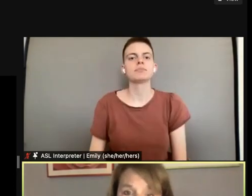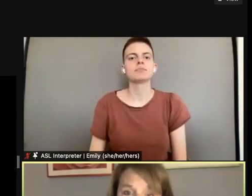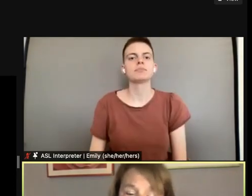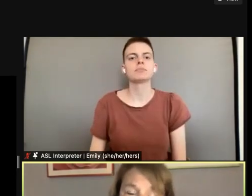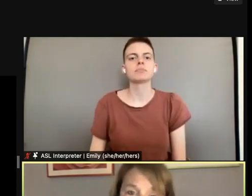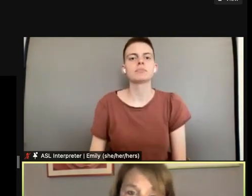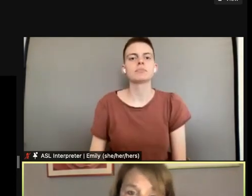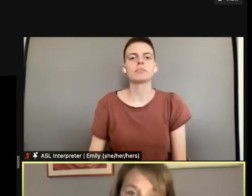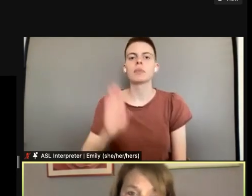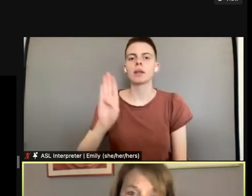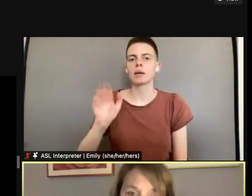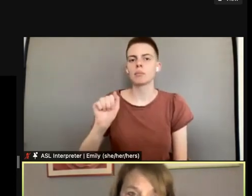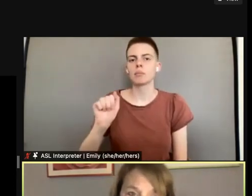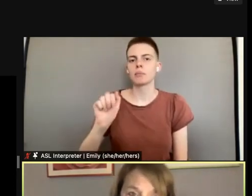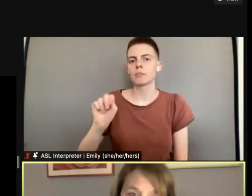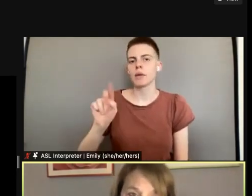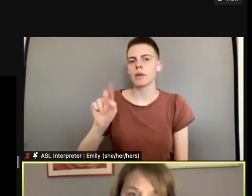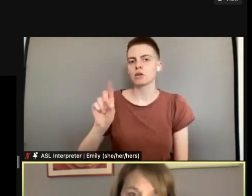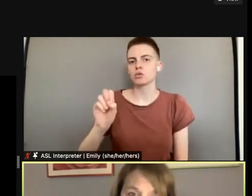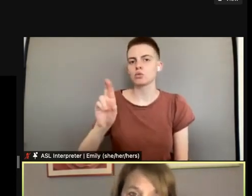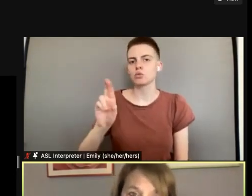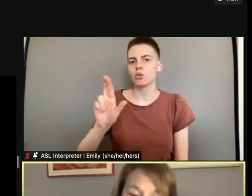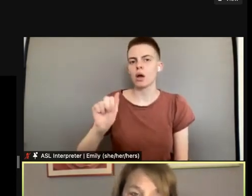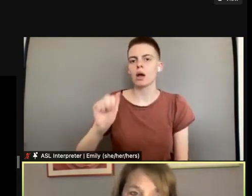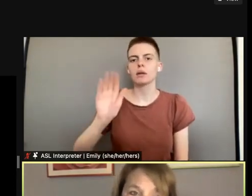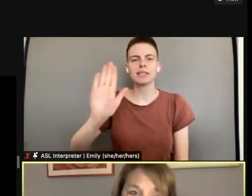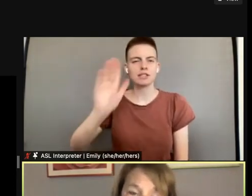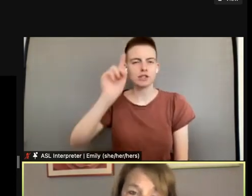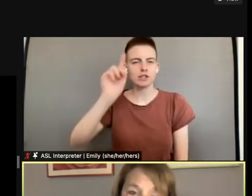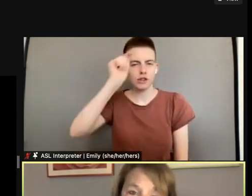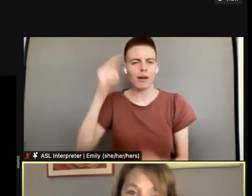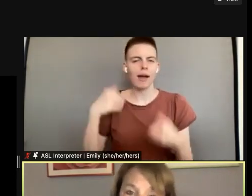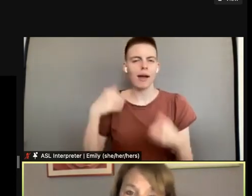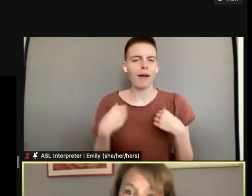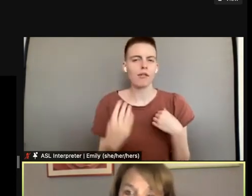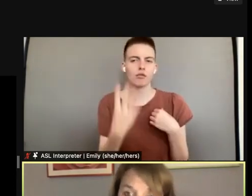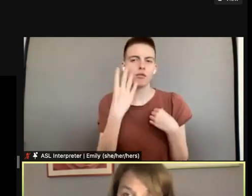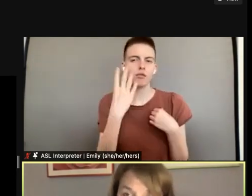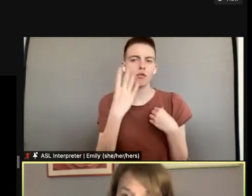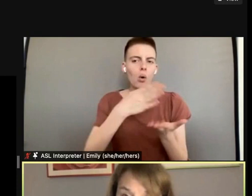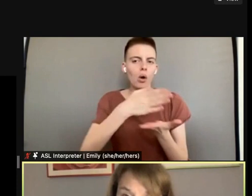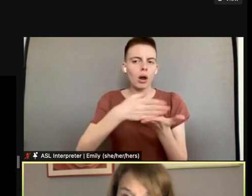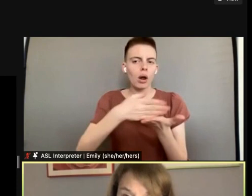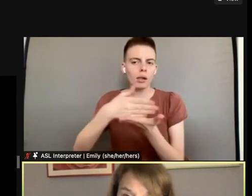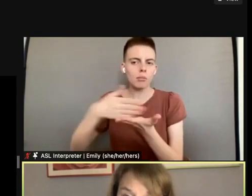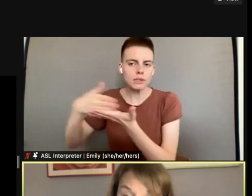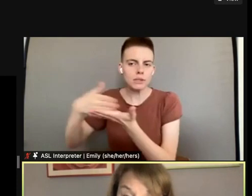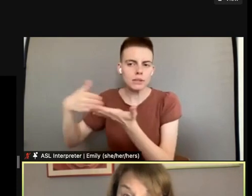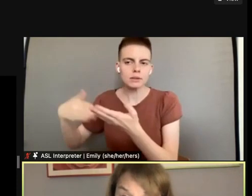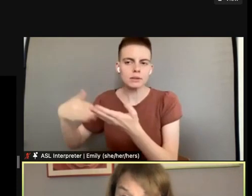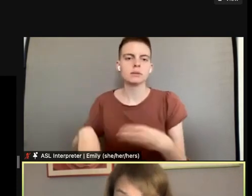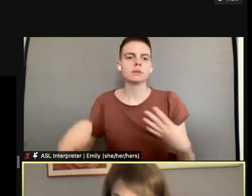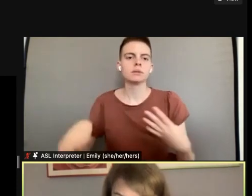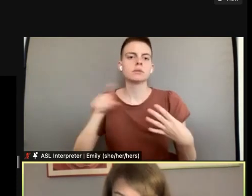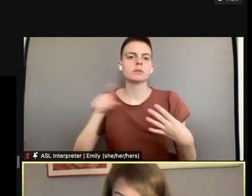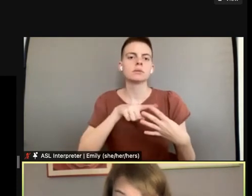Bandura's social learning theory, and the first one is attention.